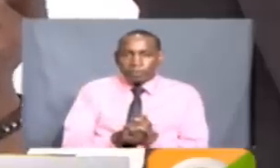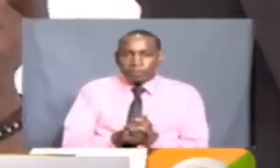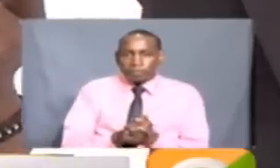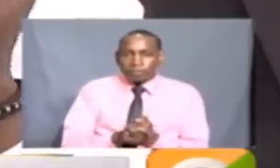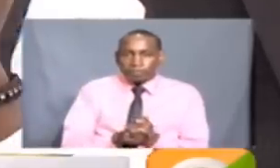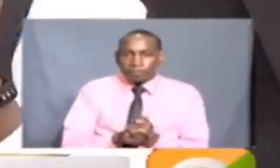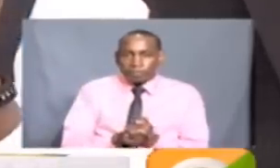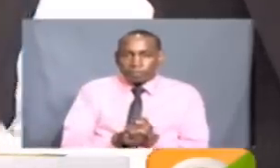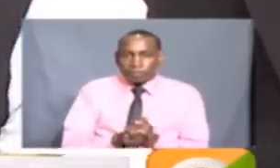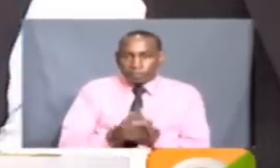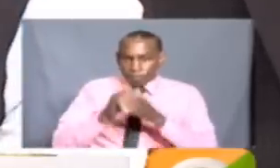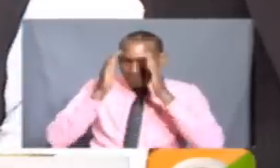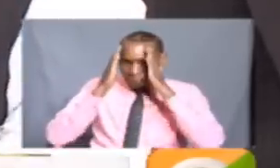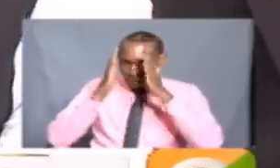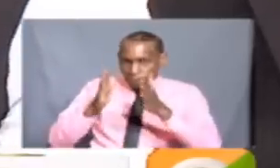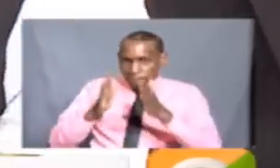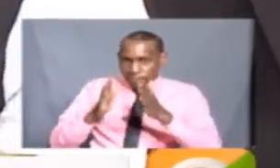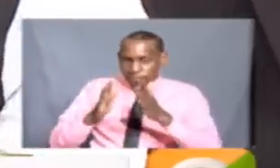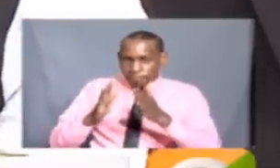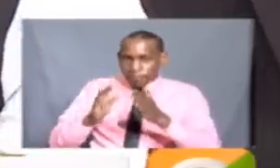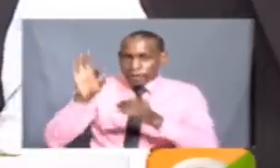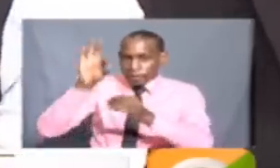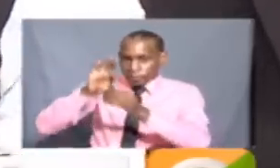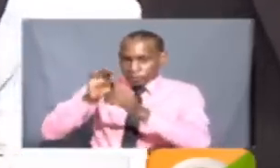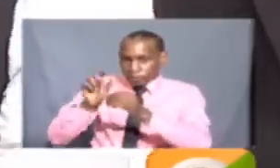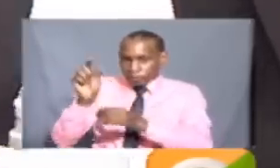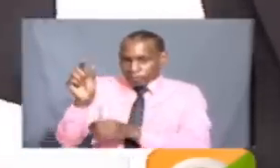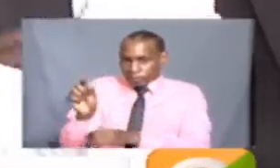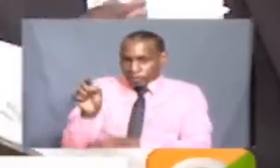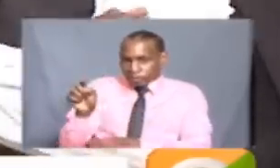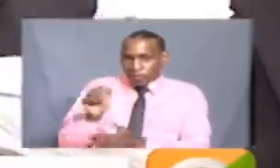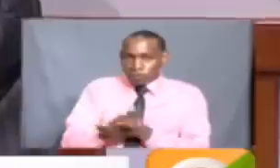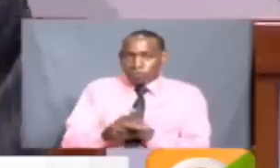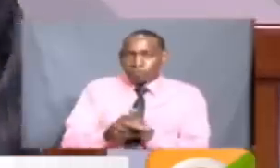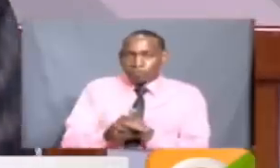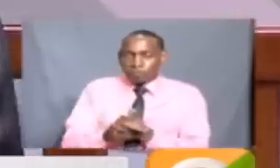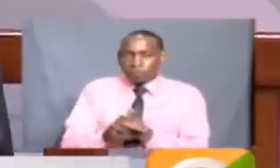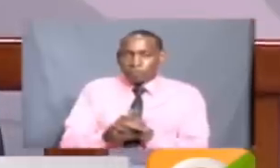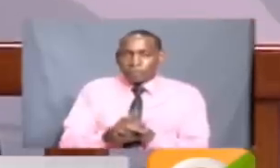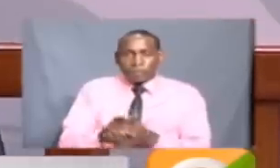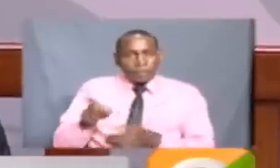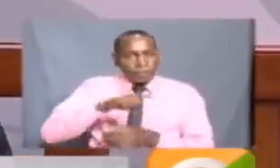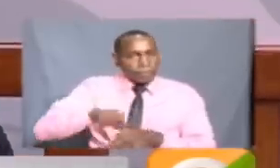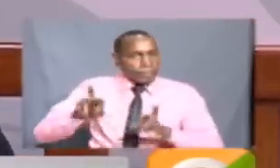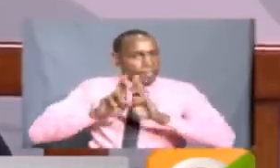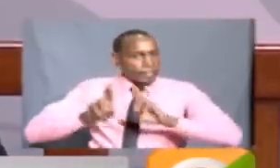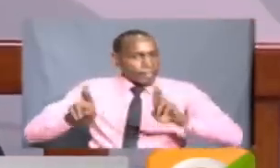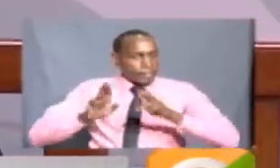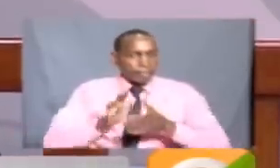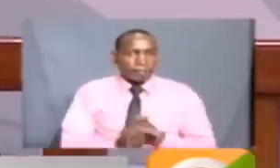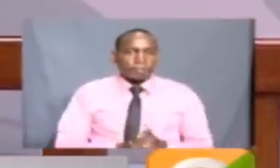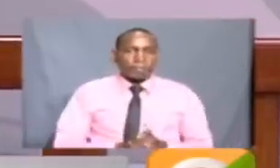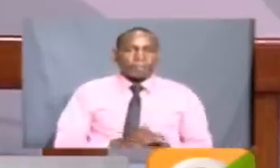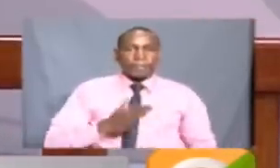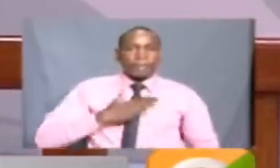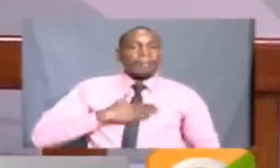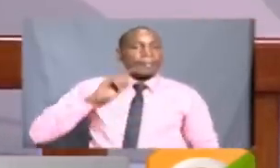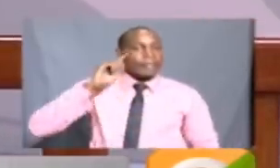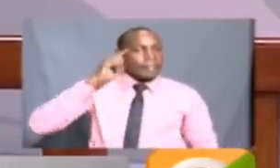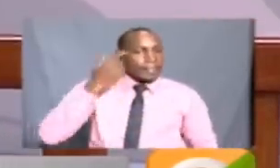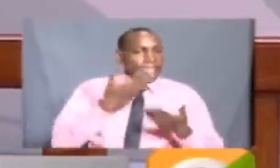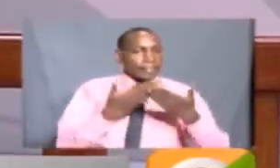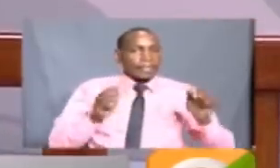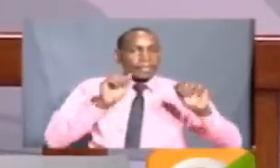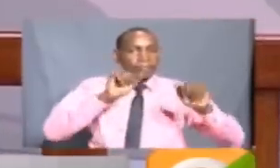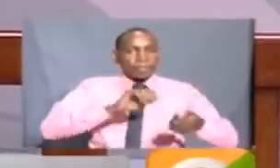politics and think, you know what, I'm going to elect this person because of who they are? Are we ready for that? I think things are going to change. It